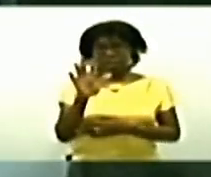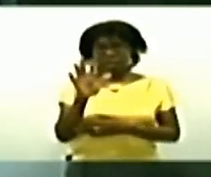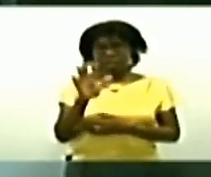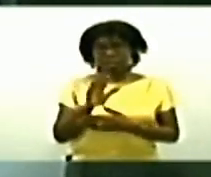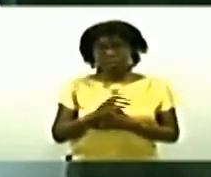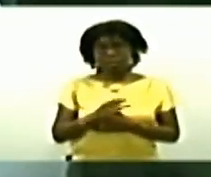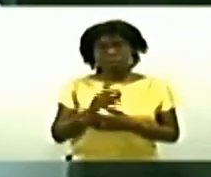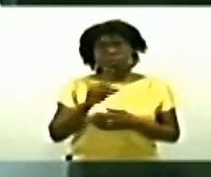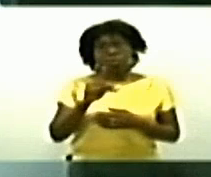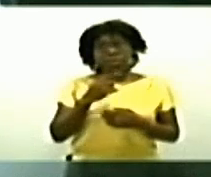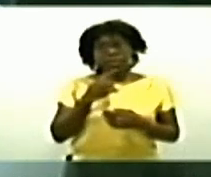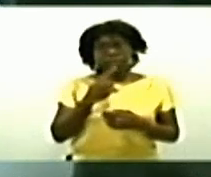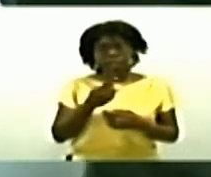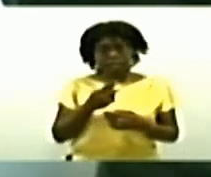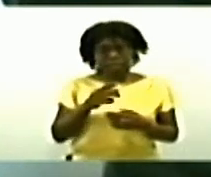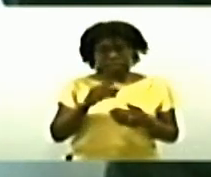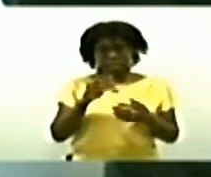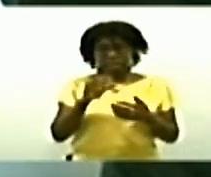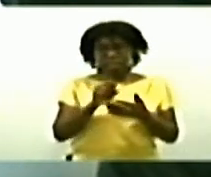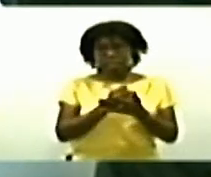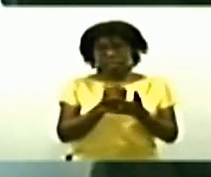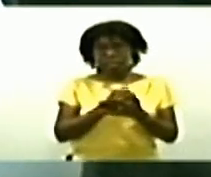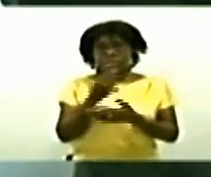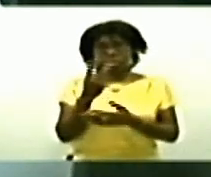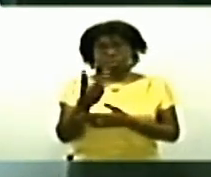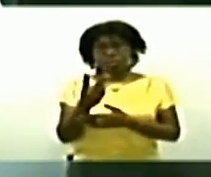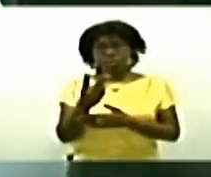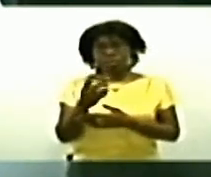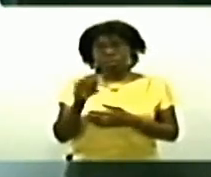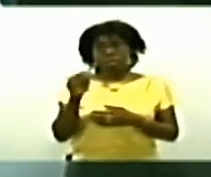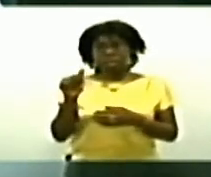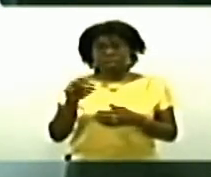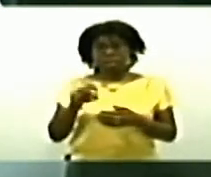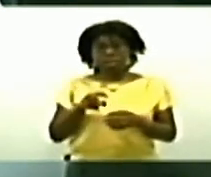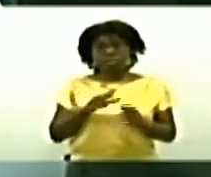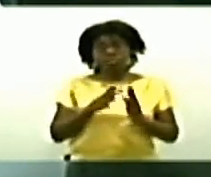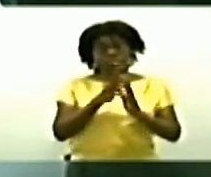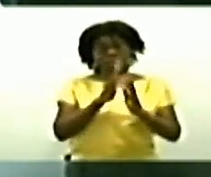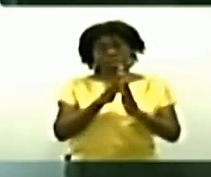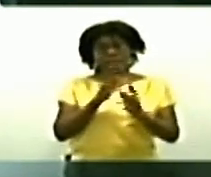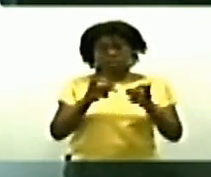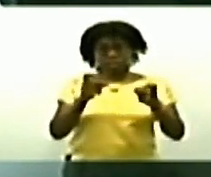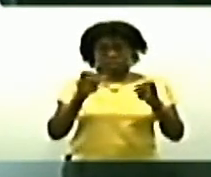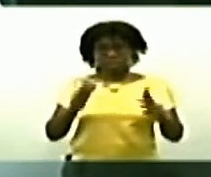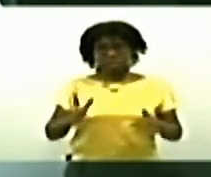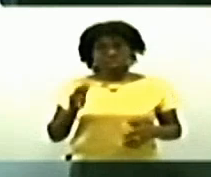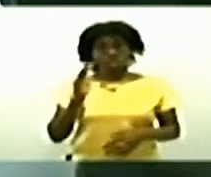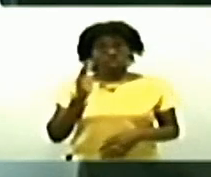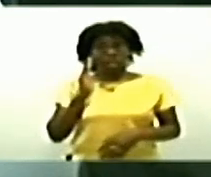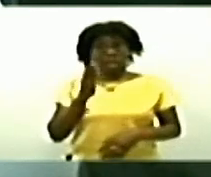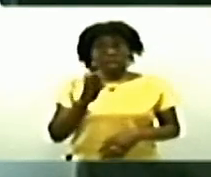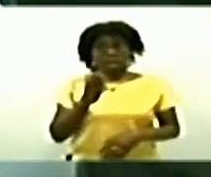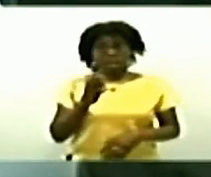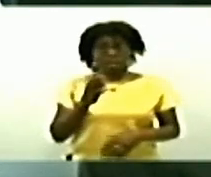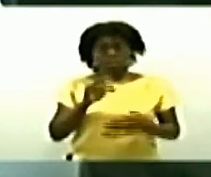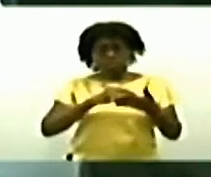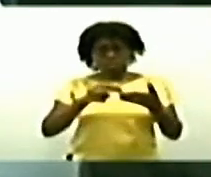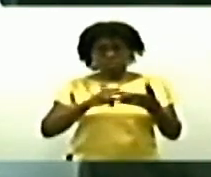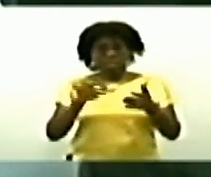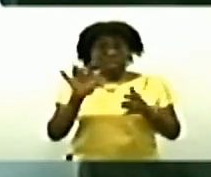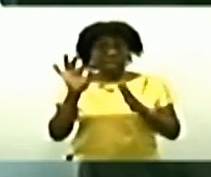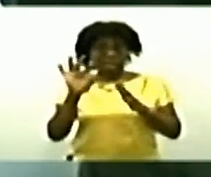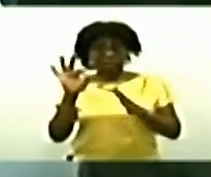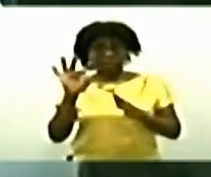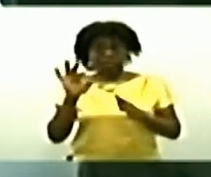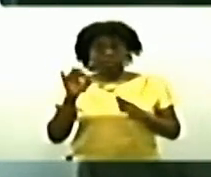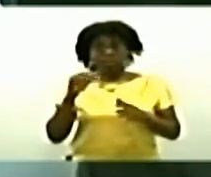where it states section 2, a traffic warden shall, and I'll only read part F, which is have passed a